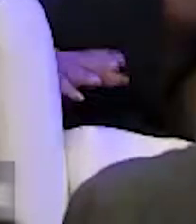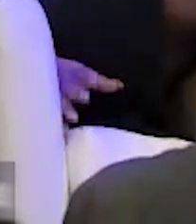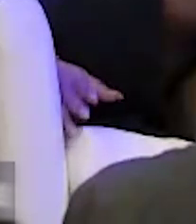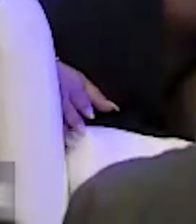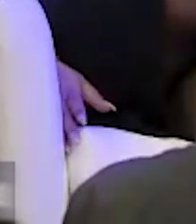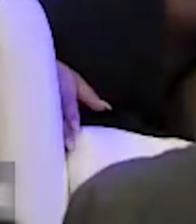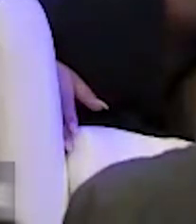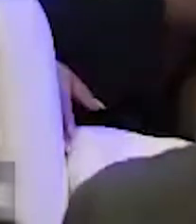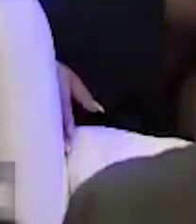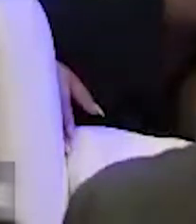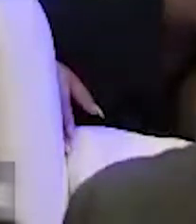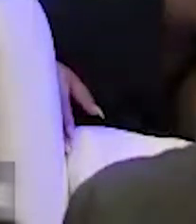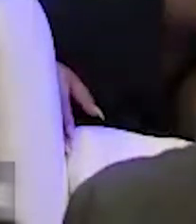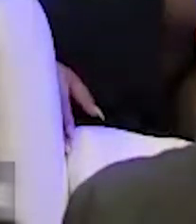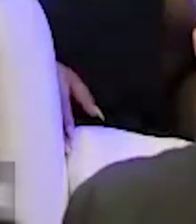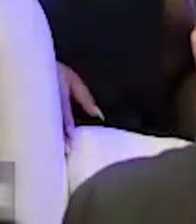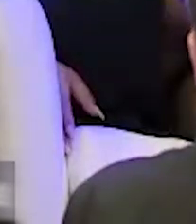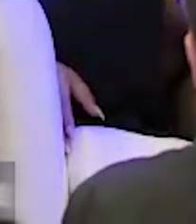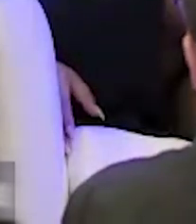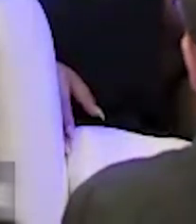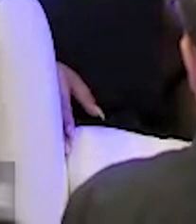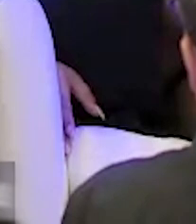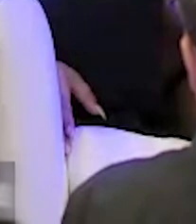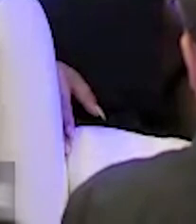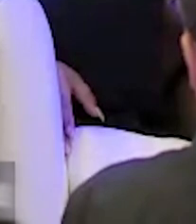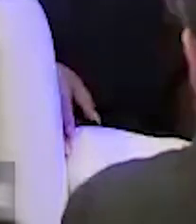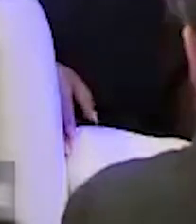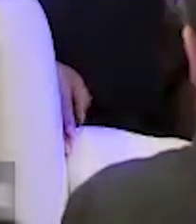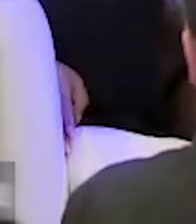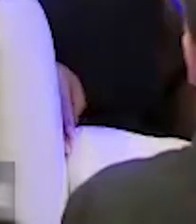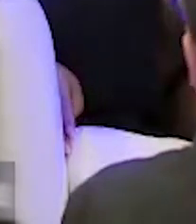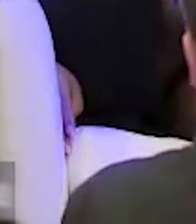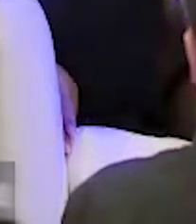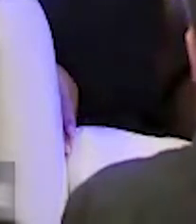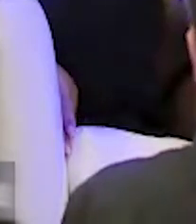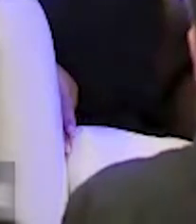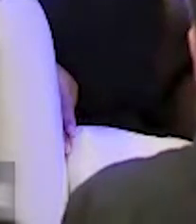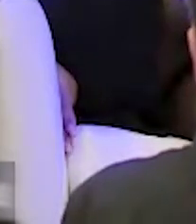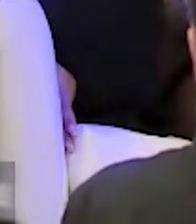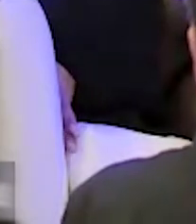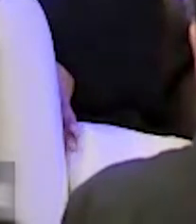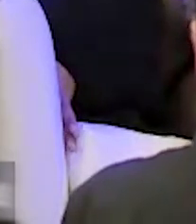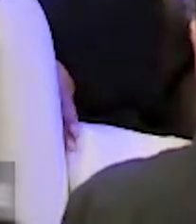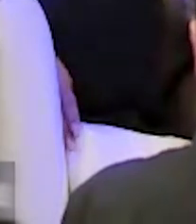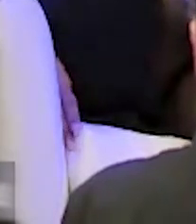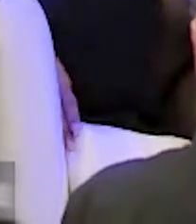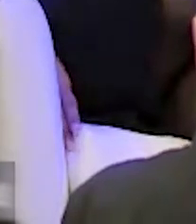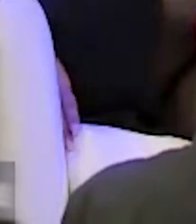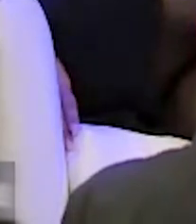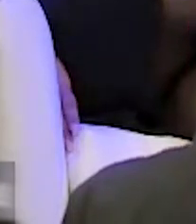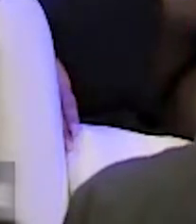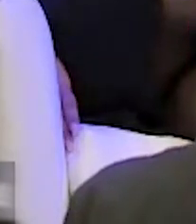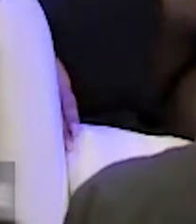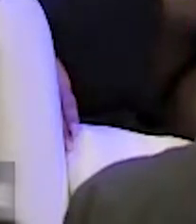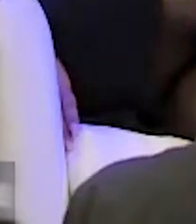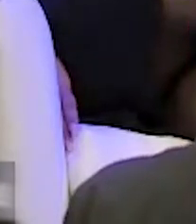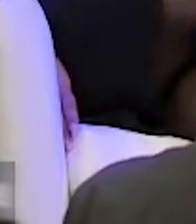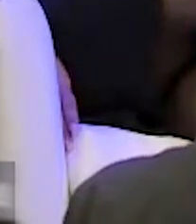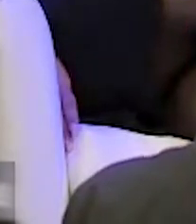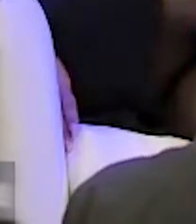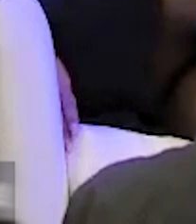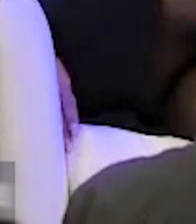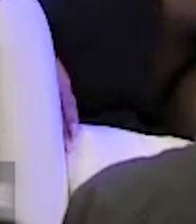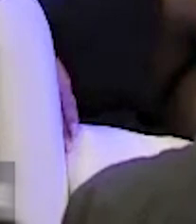her ban and her acceptance within her community. And it just goes to show how important setting